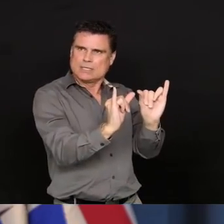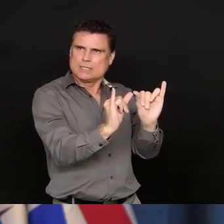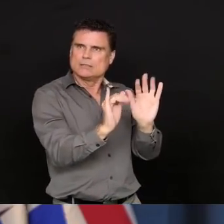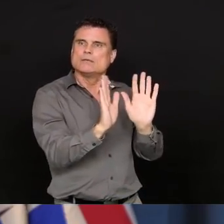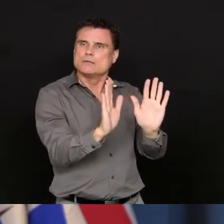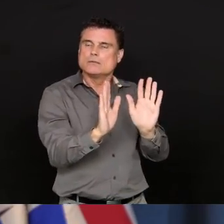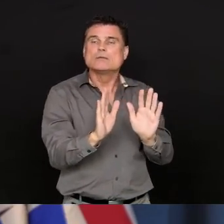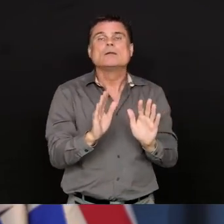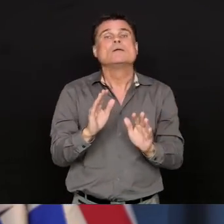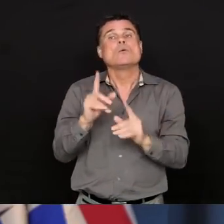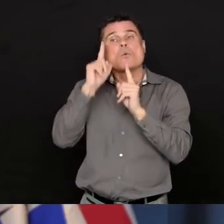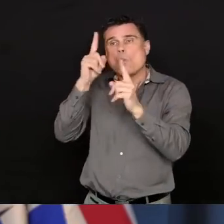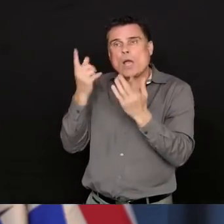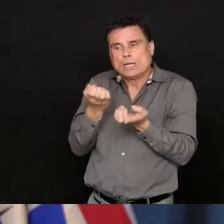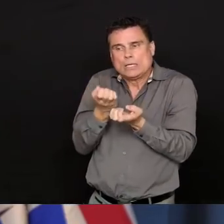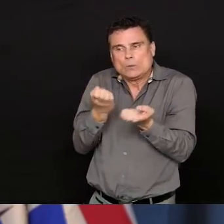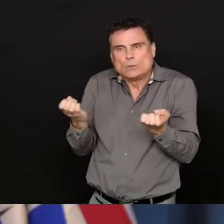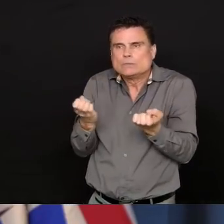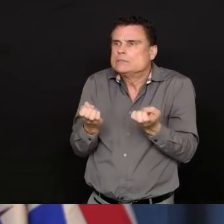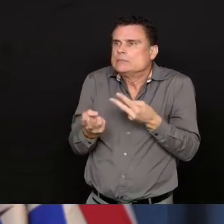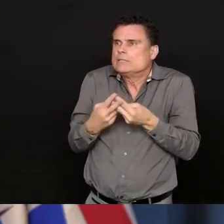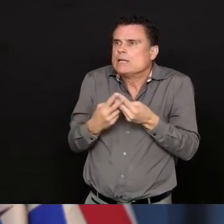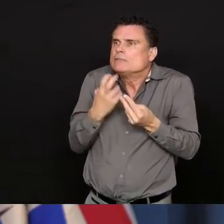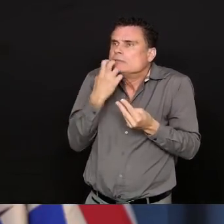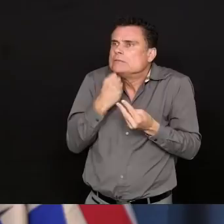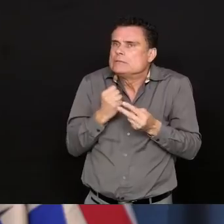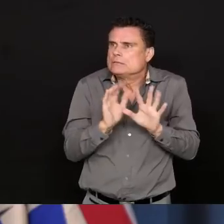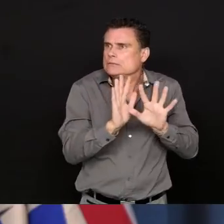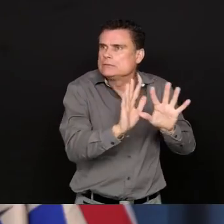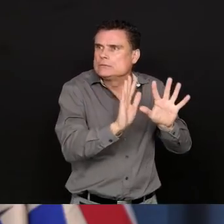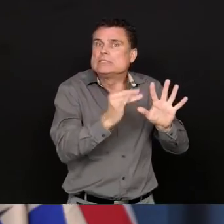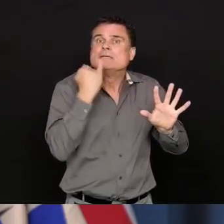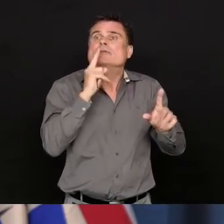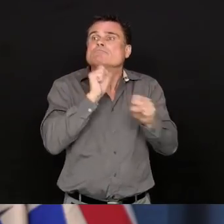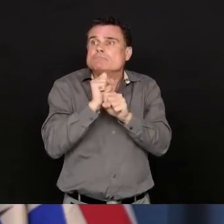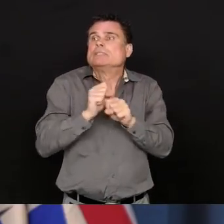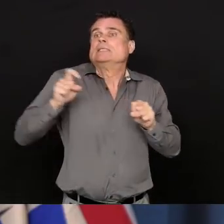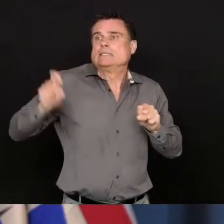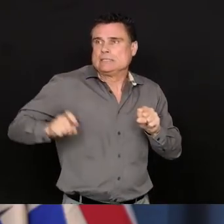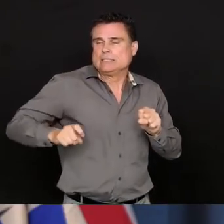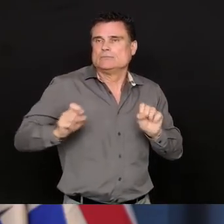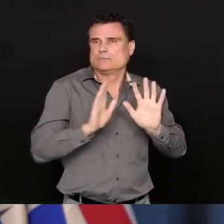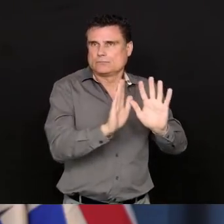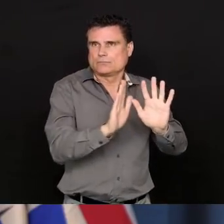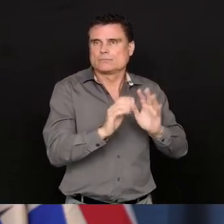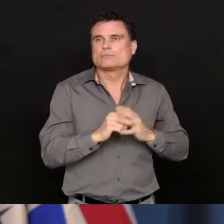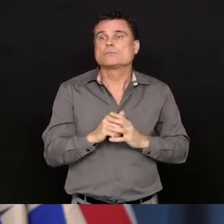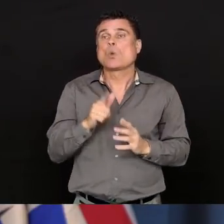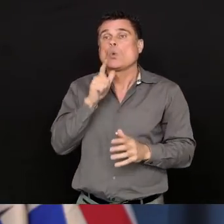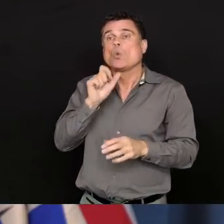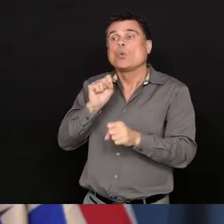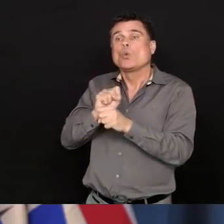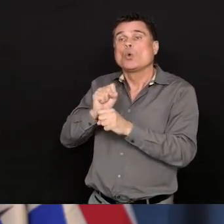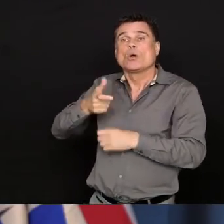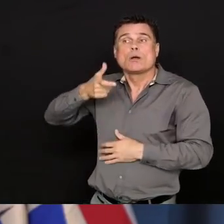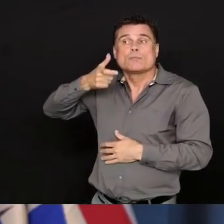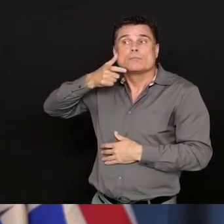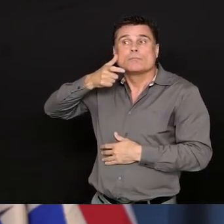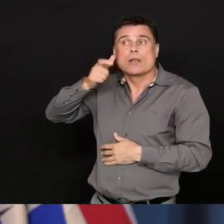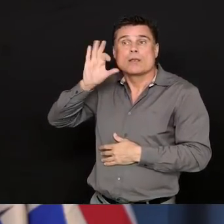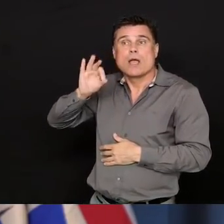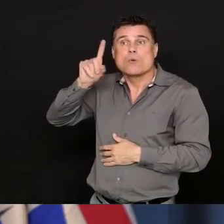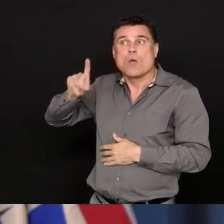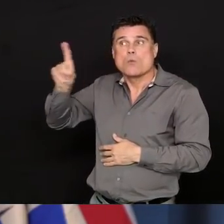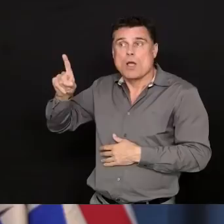including police and fire. And the 911 dispatch has a protocol for how they dispatch